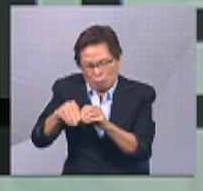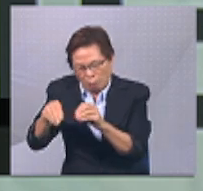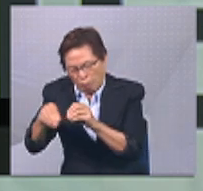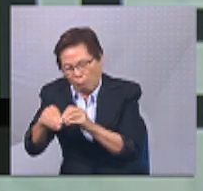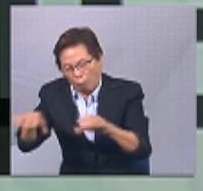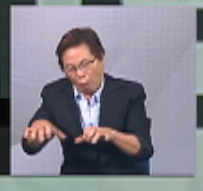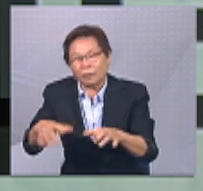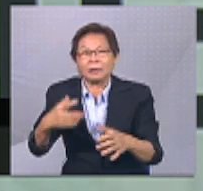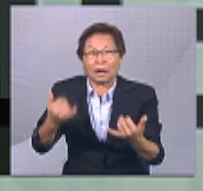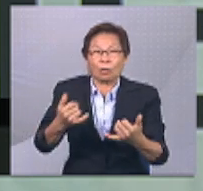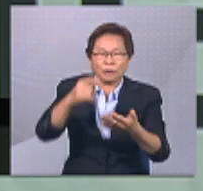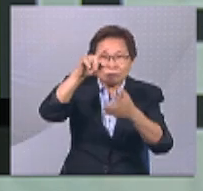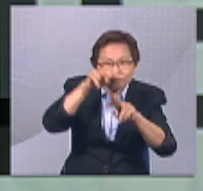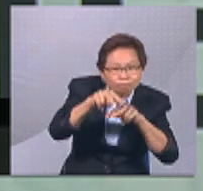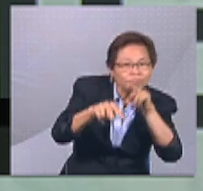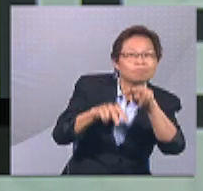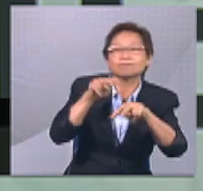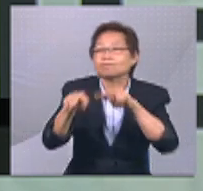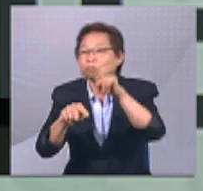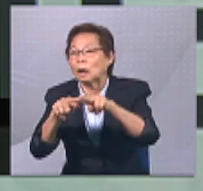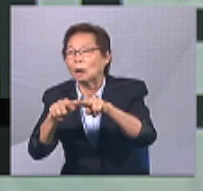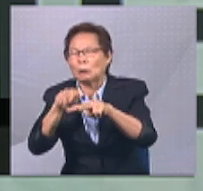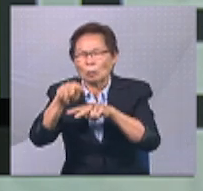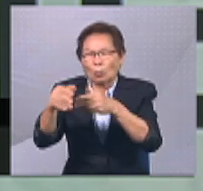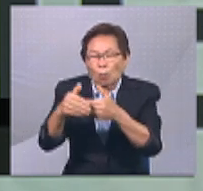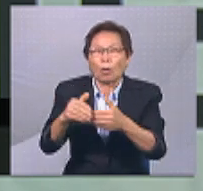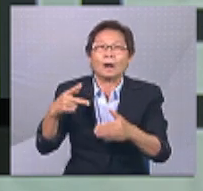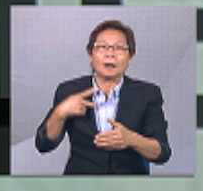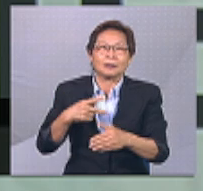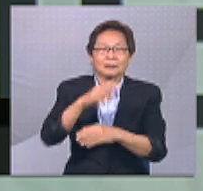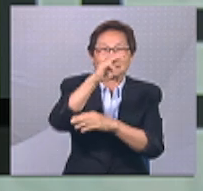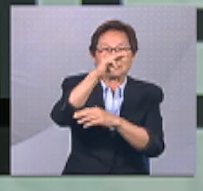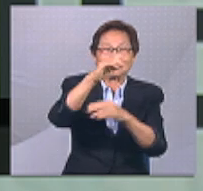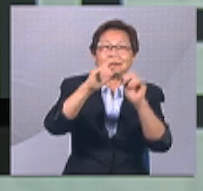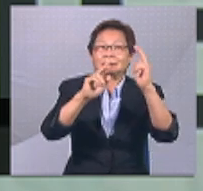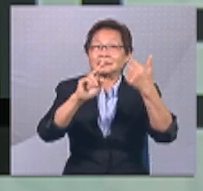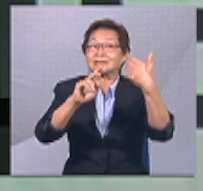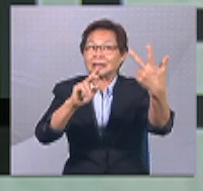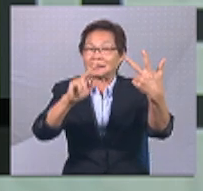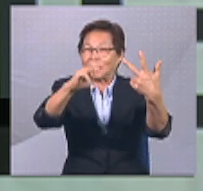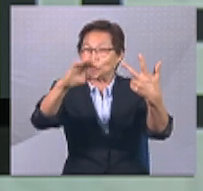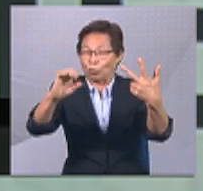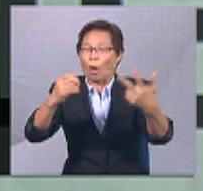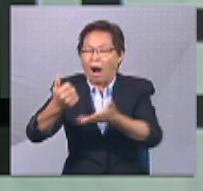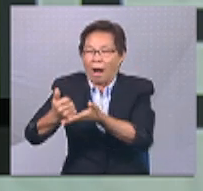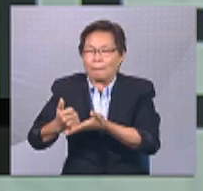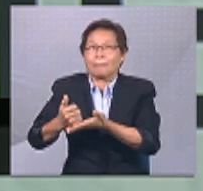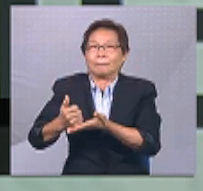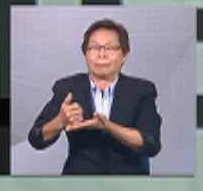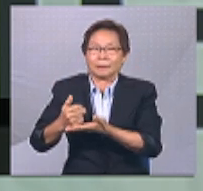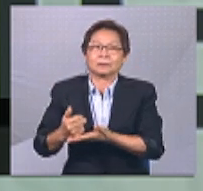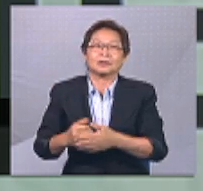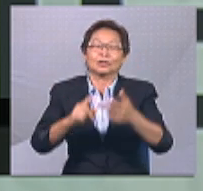we are monitoring it closely, and hopefully the third MCO will help us further. So that's the one. And second, with regards